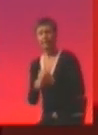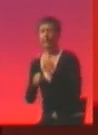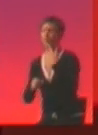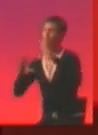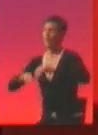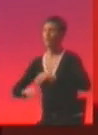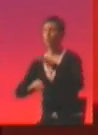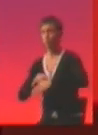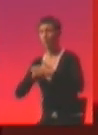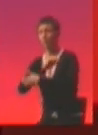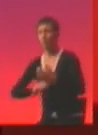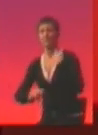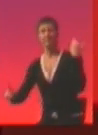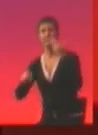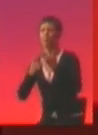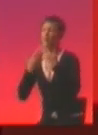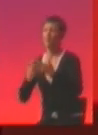child poverty forever.